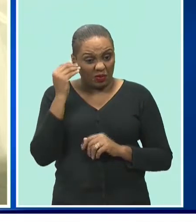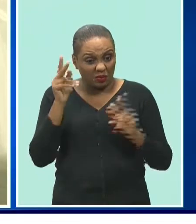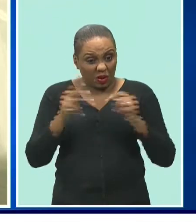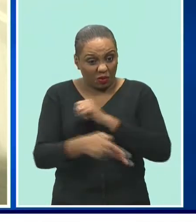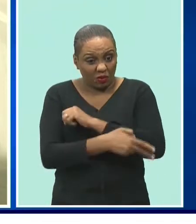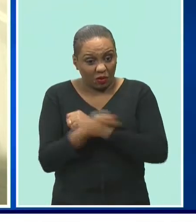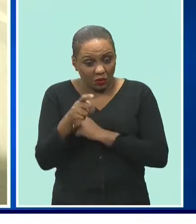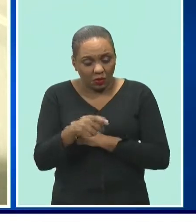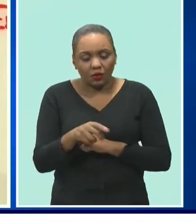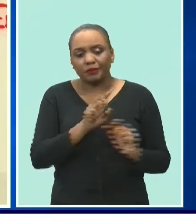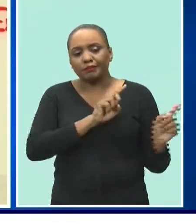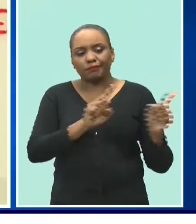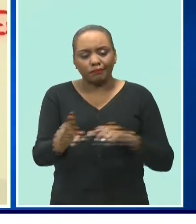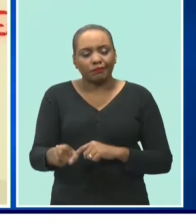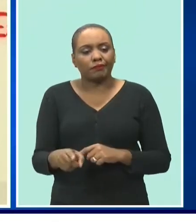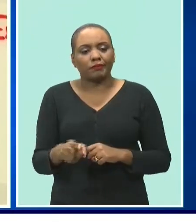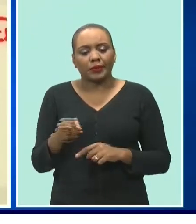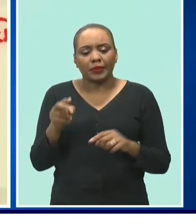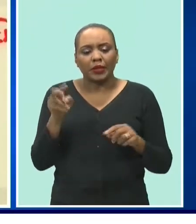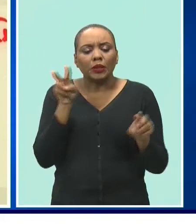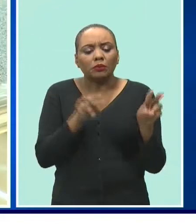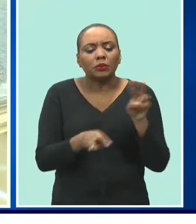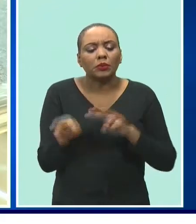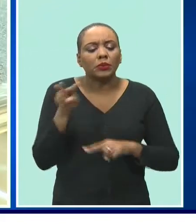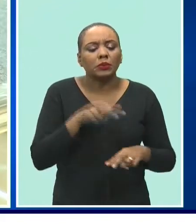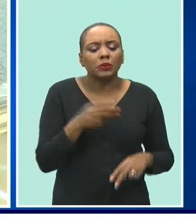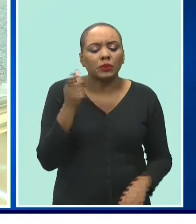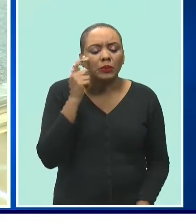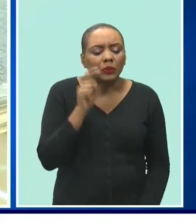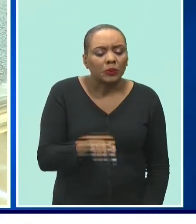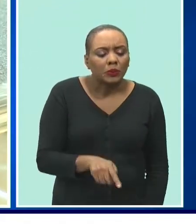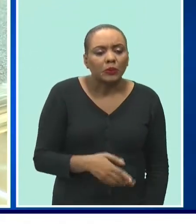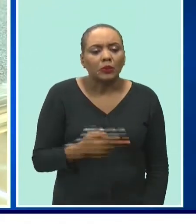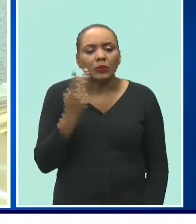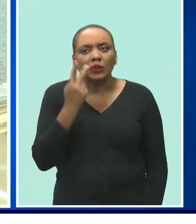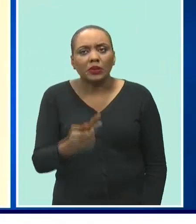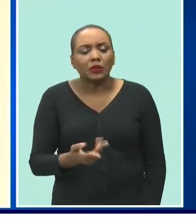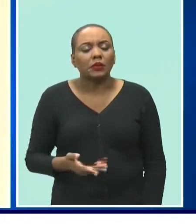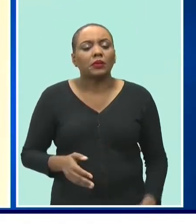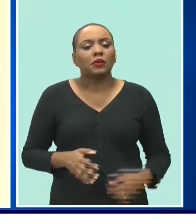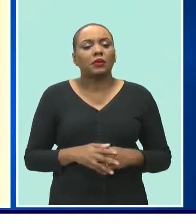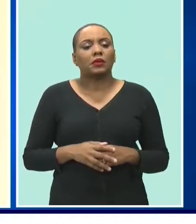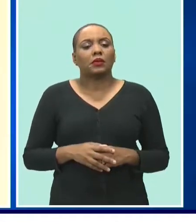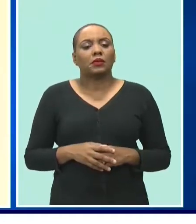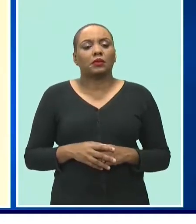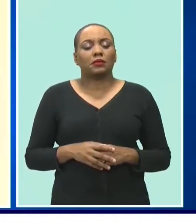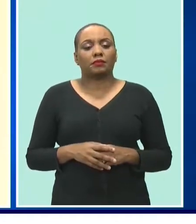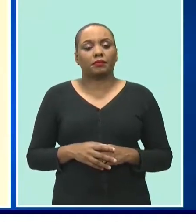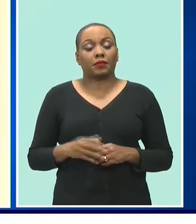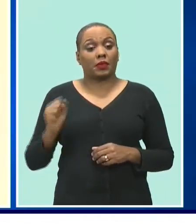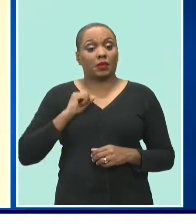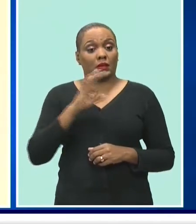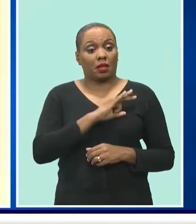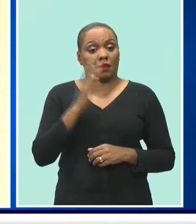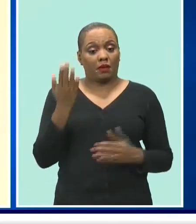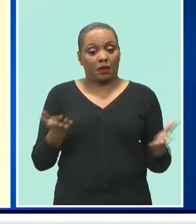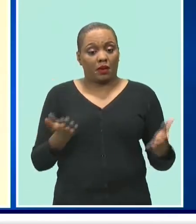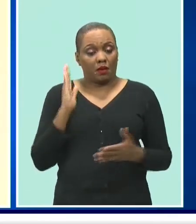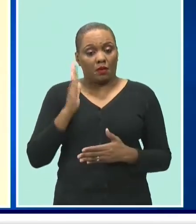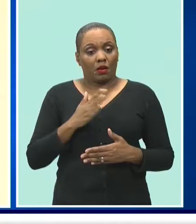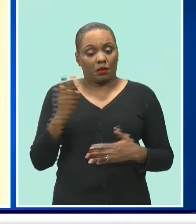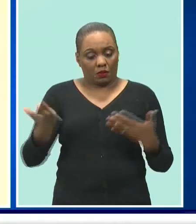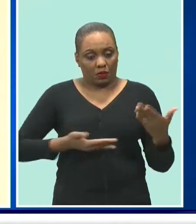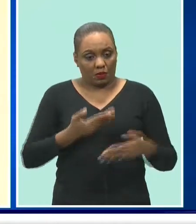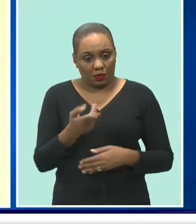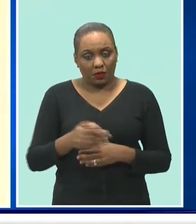Station to view the exhibition, which has been extended to this Friday, January 17th. They'll be greeted by one of the staff here. They'll come here